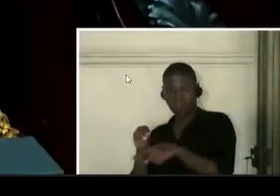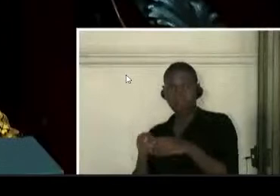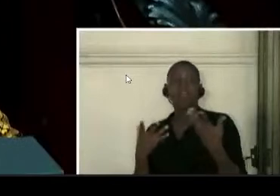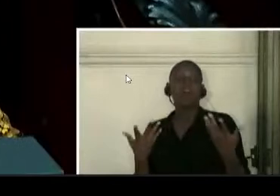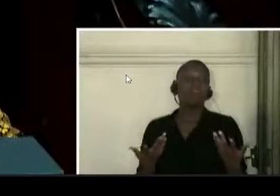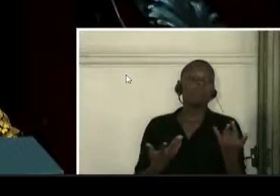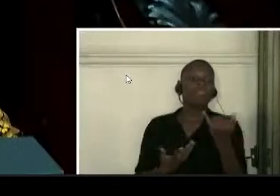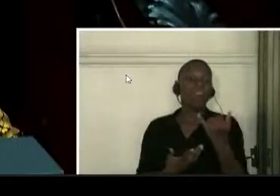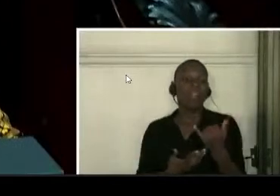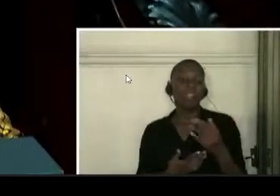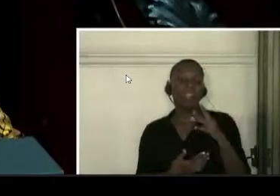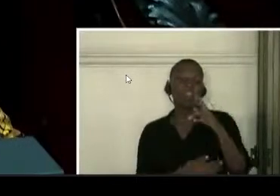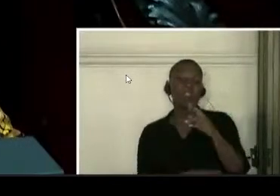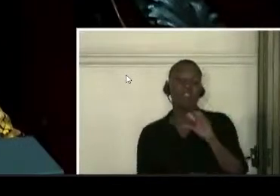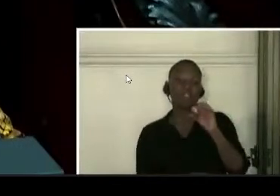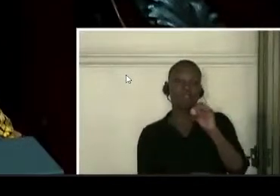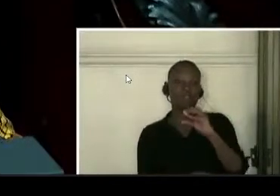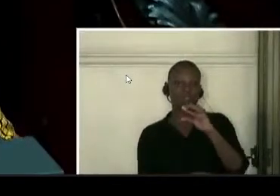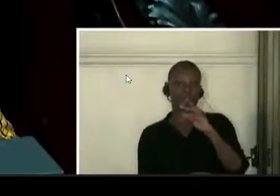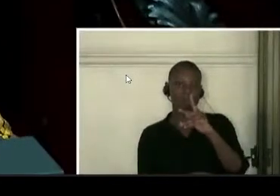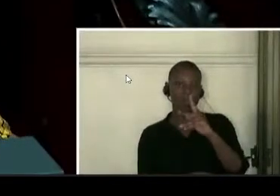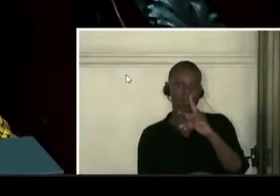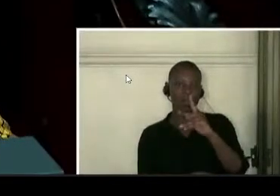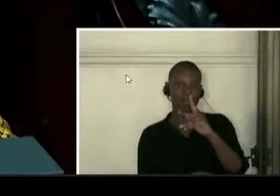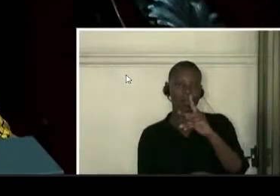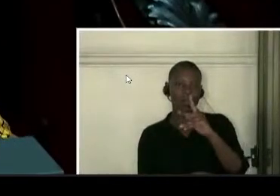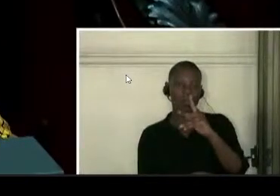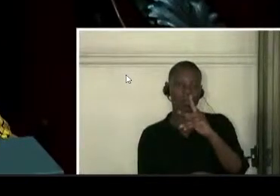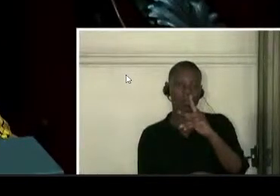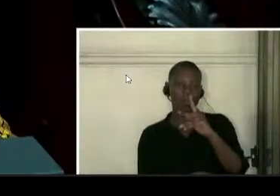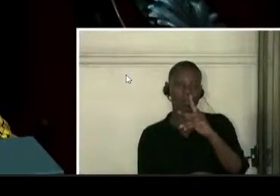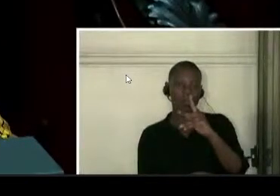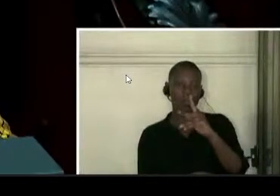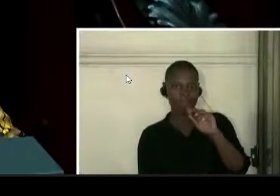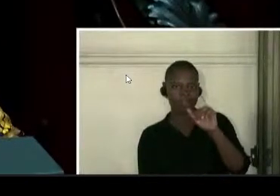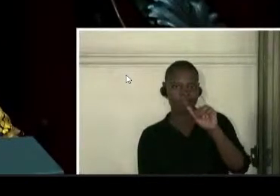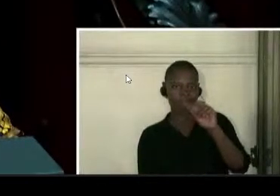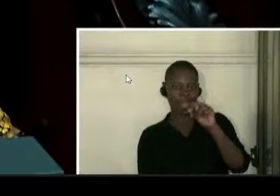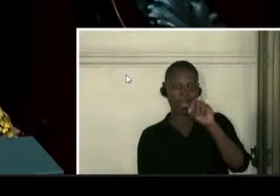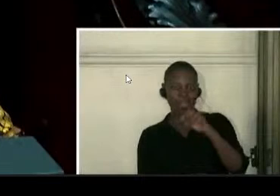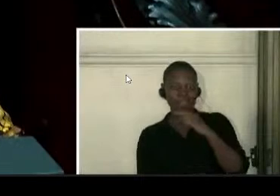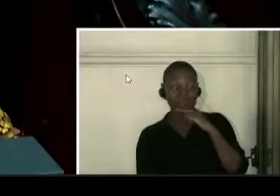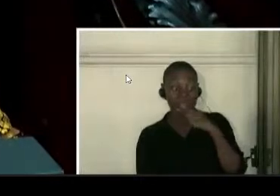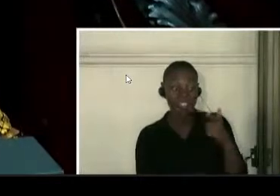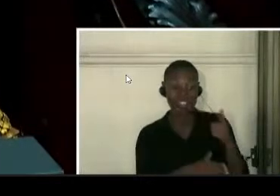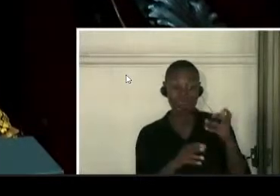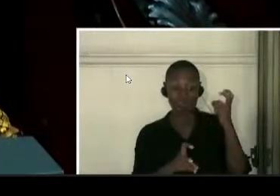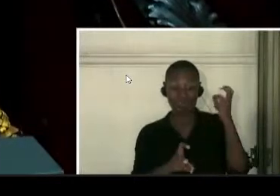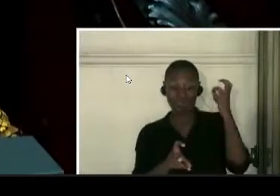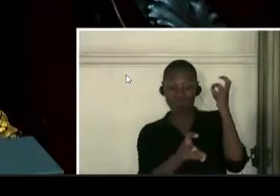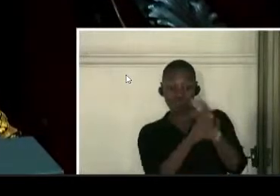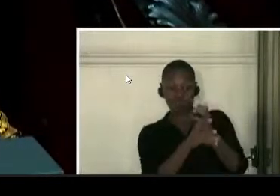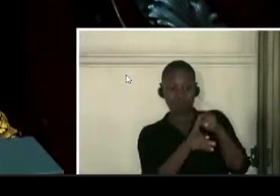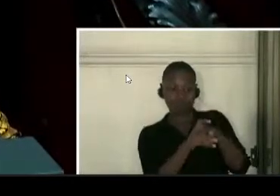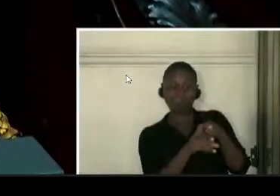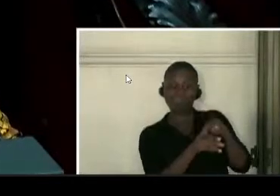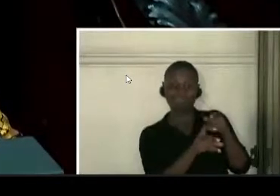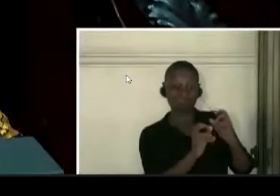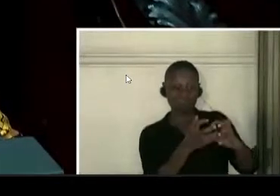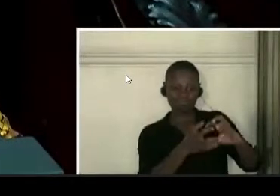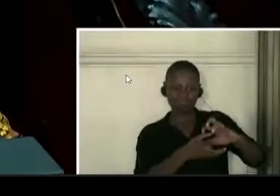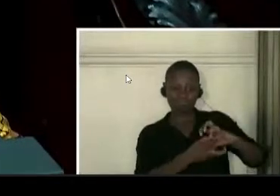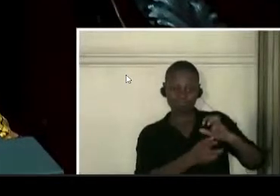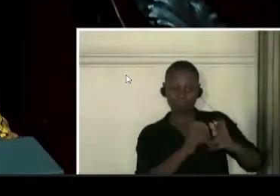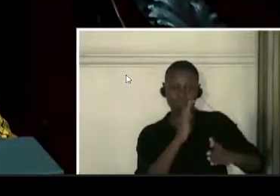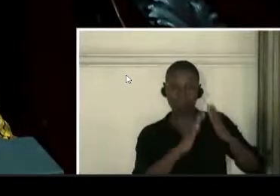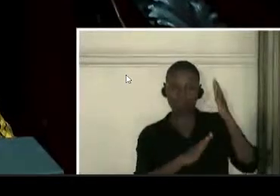terrain inamadwala okudinga ukuthi ngaphambi kokuba kwakhiwe agqibhulwe lamadala. Non-performance of contractors